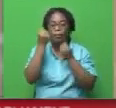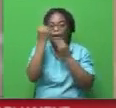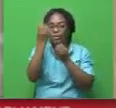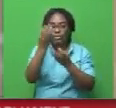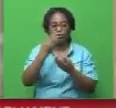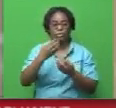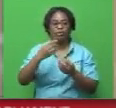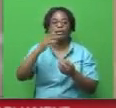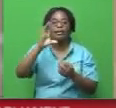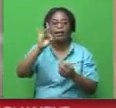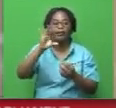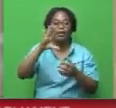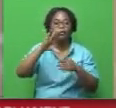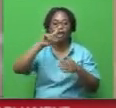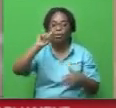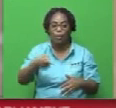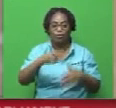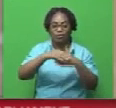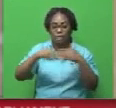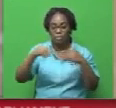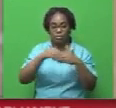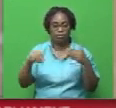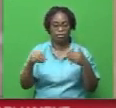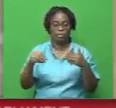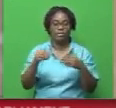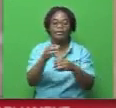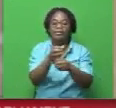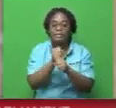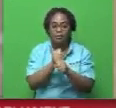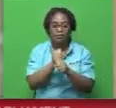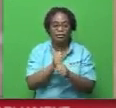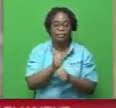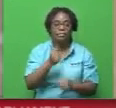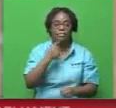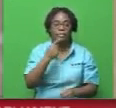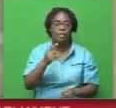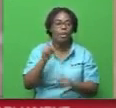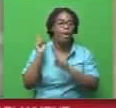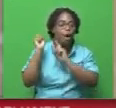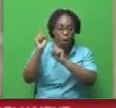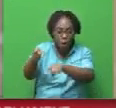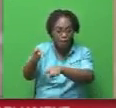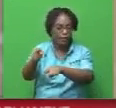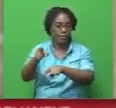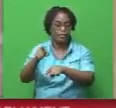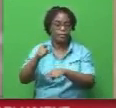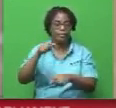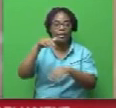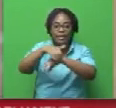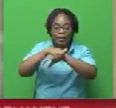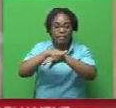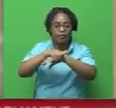$850,000. Because they went all the way there fighting us not to disclose that information. The government lost